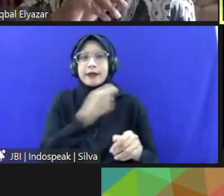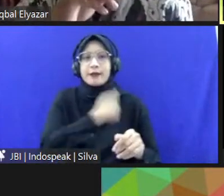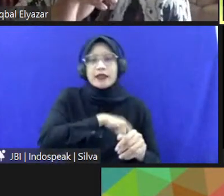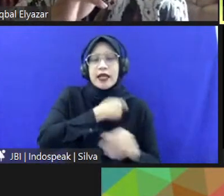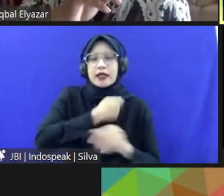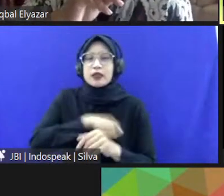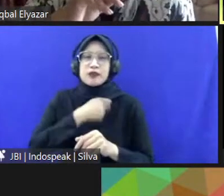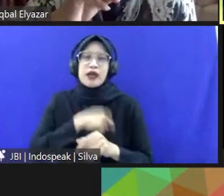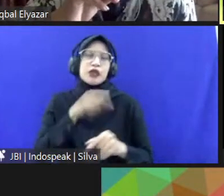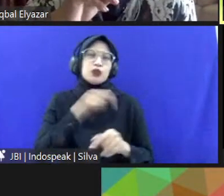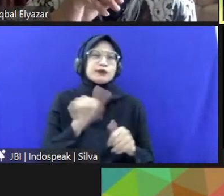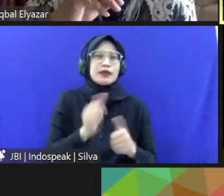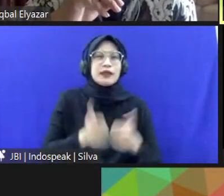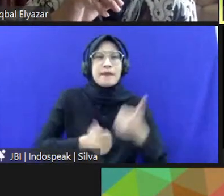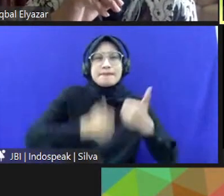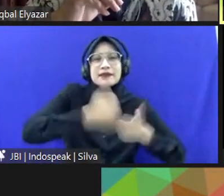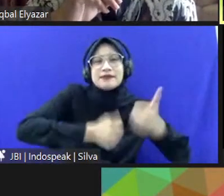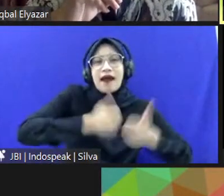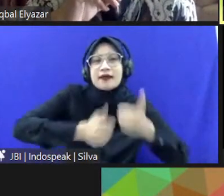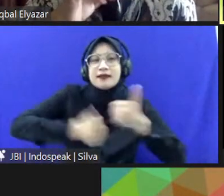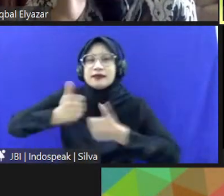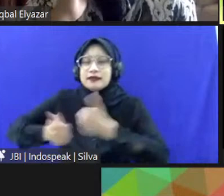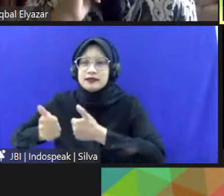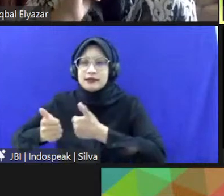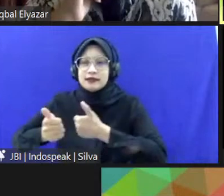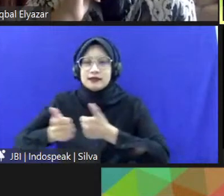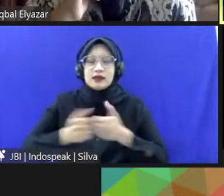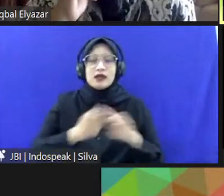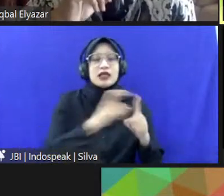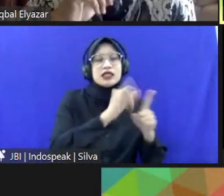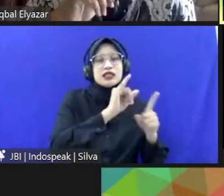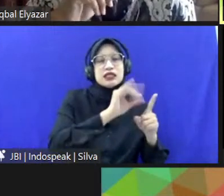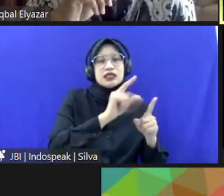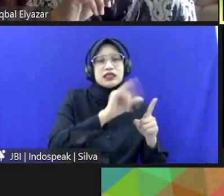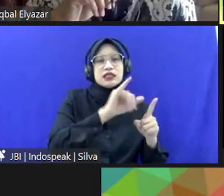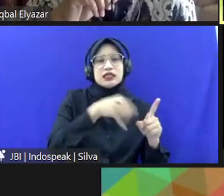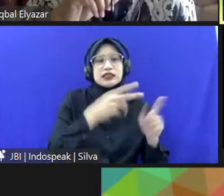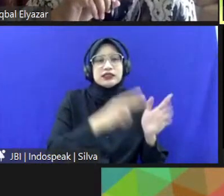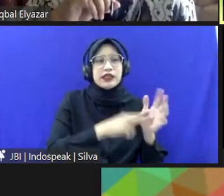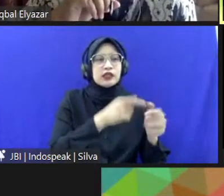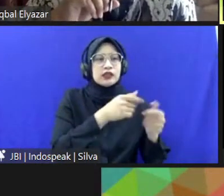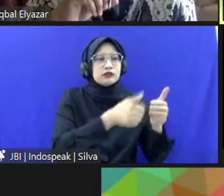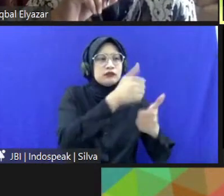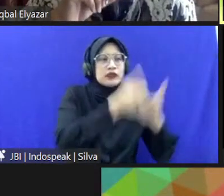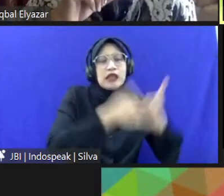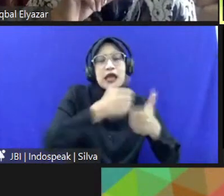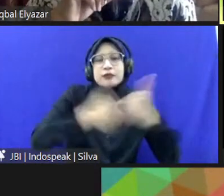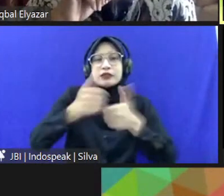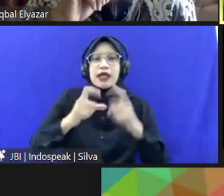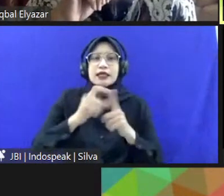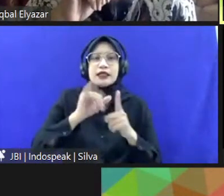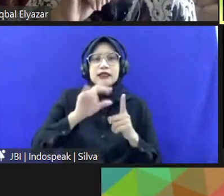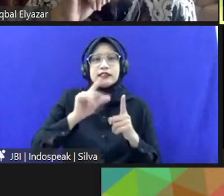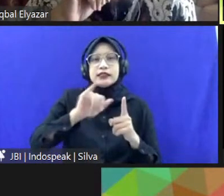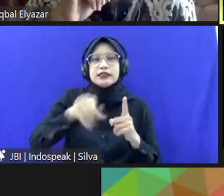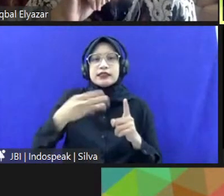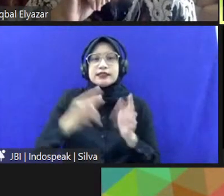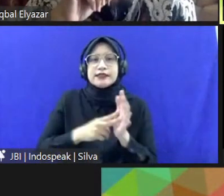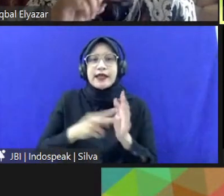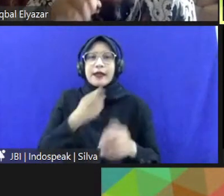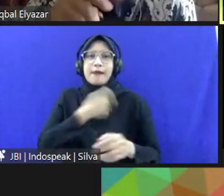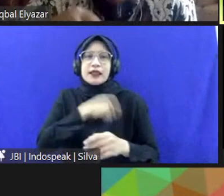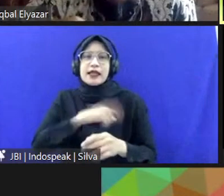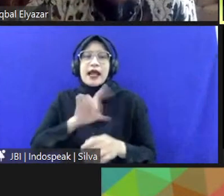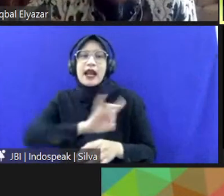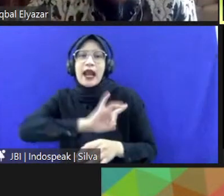competition among directors general to collect data, and they are often collecting data that is